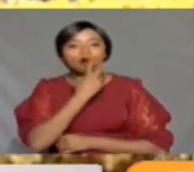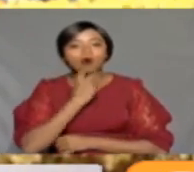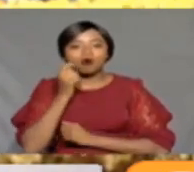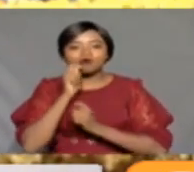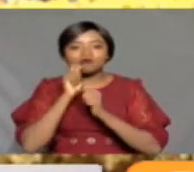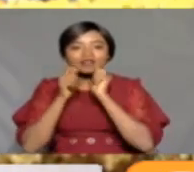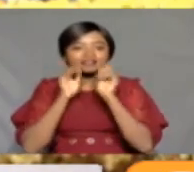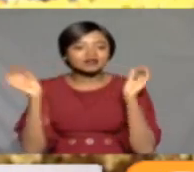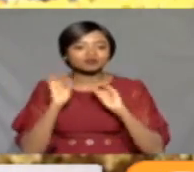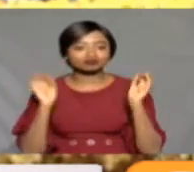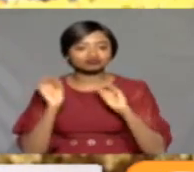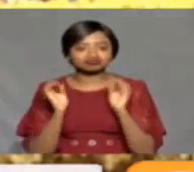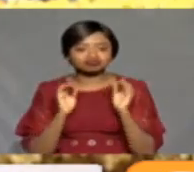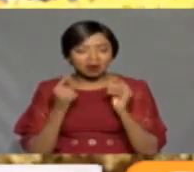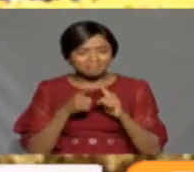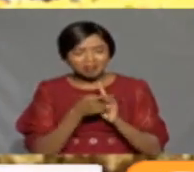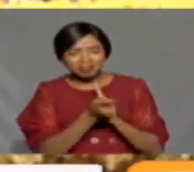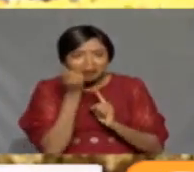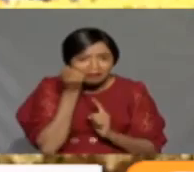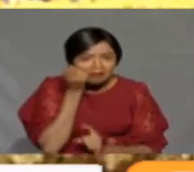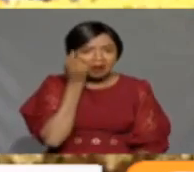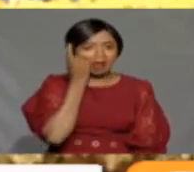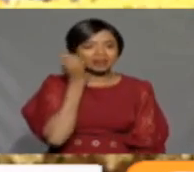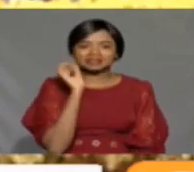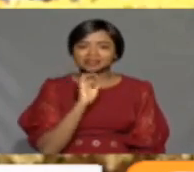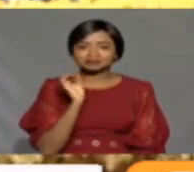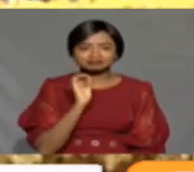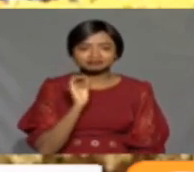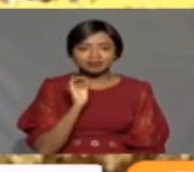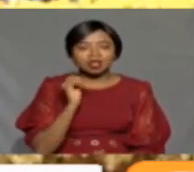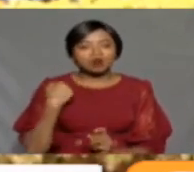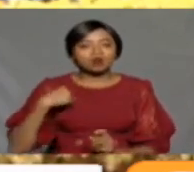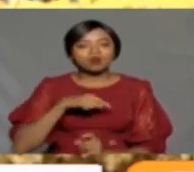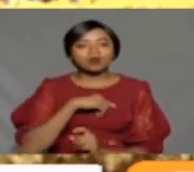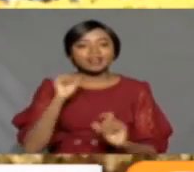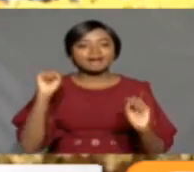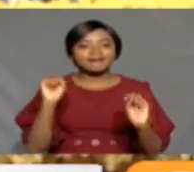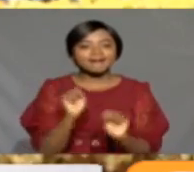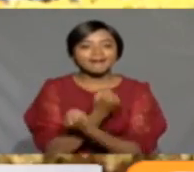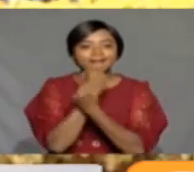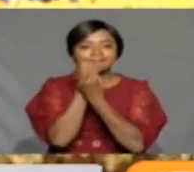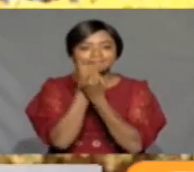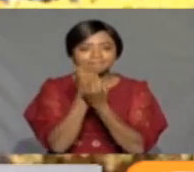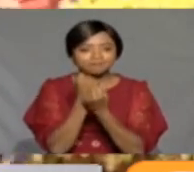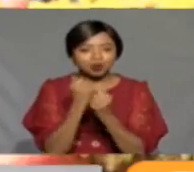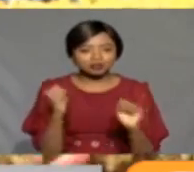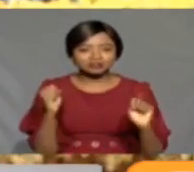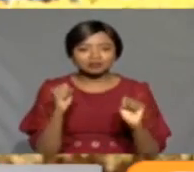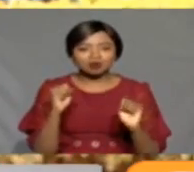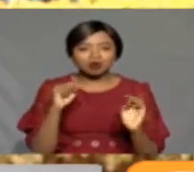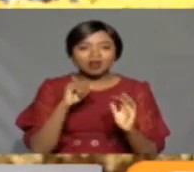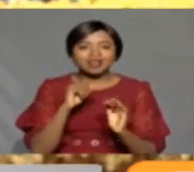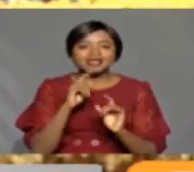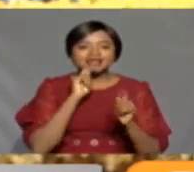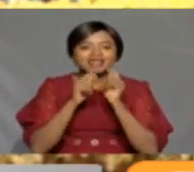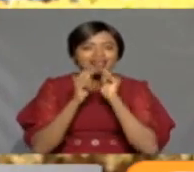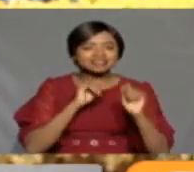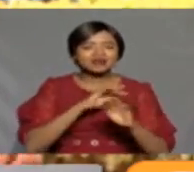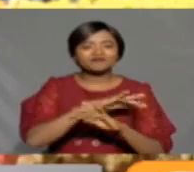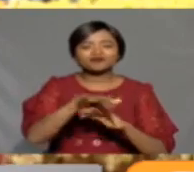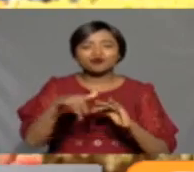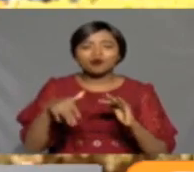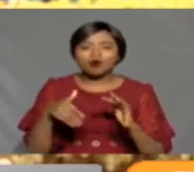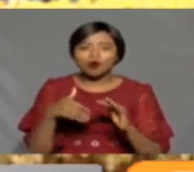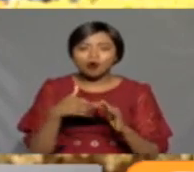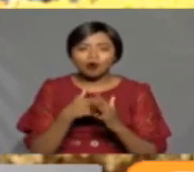were not understanding that we could not interview a whole lot of 1,000 applicants